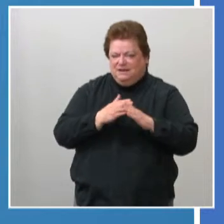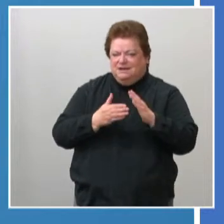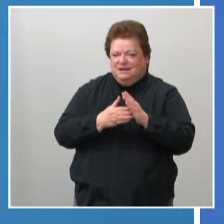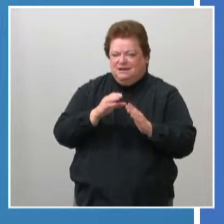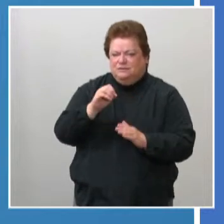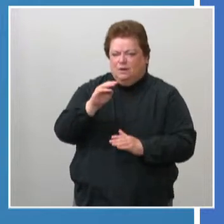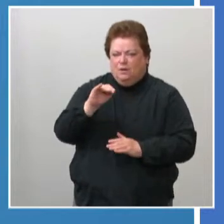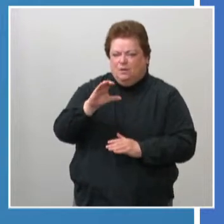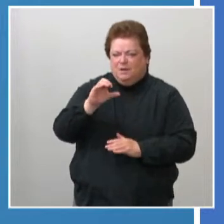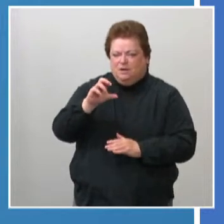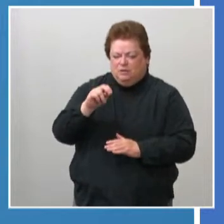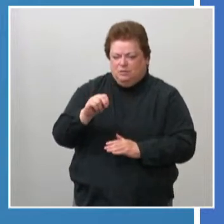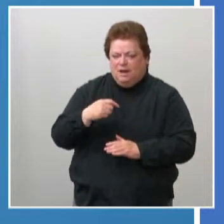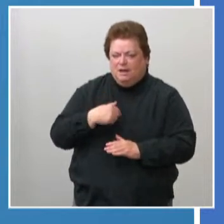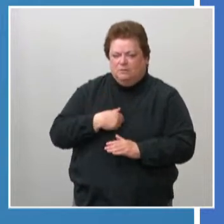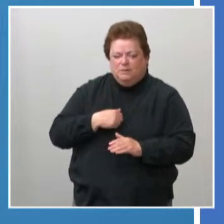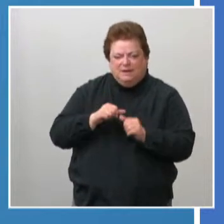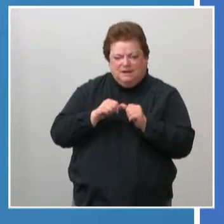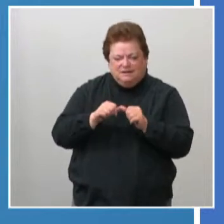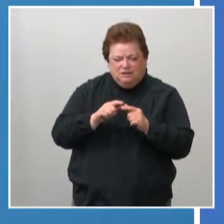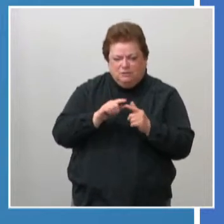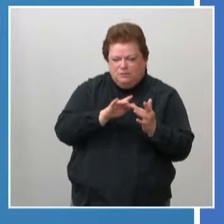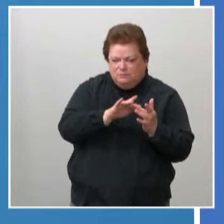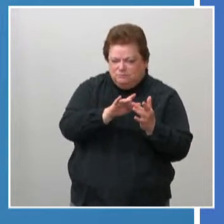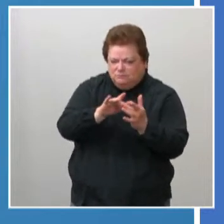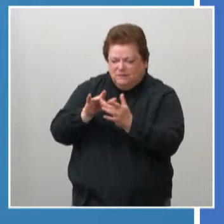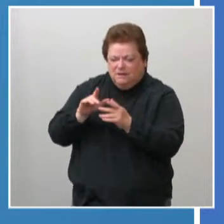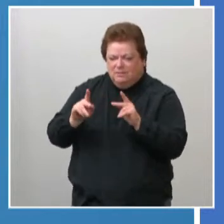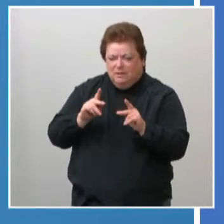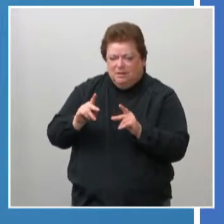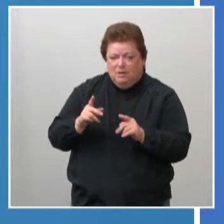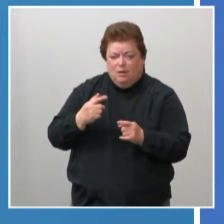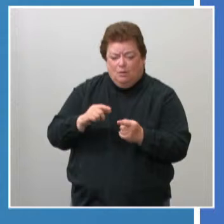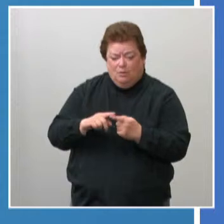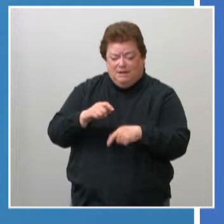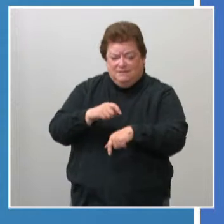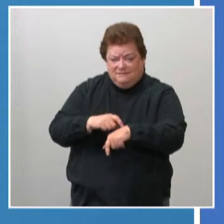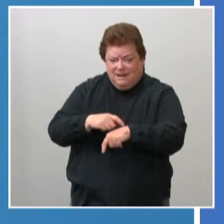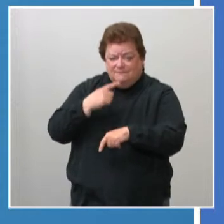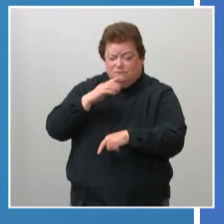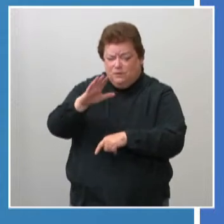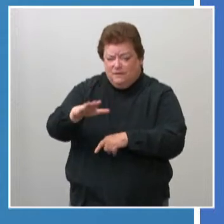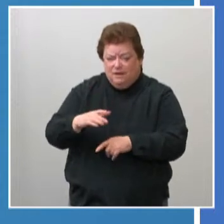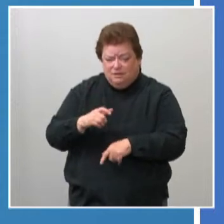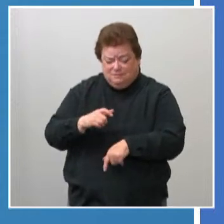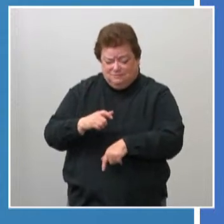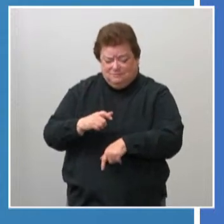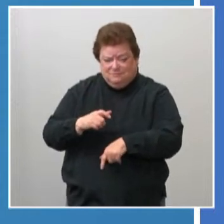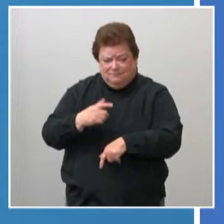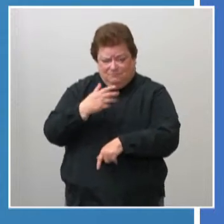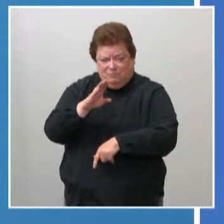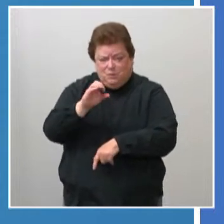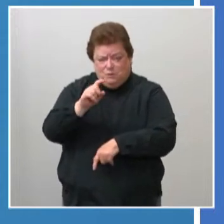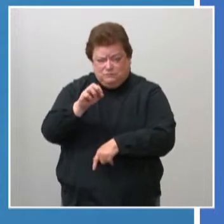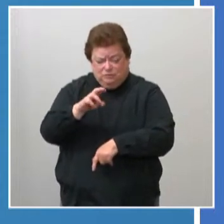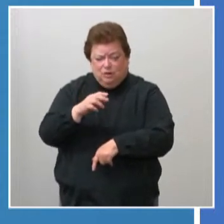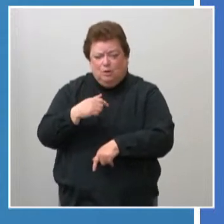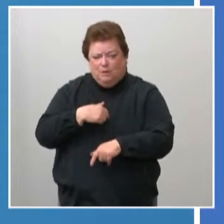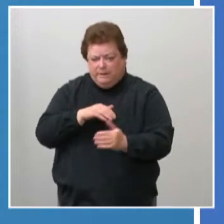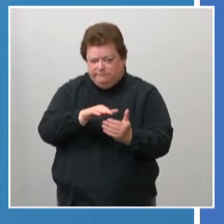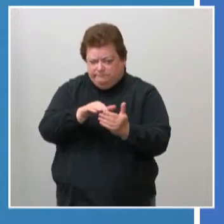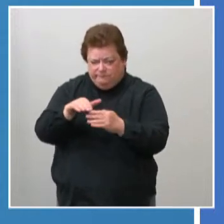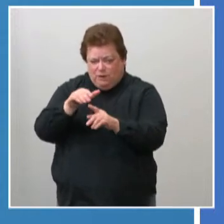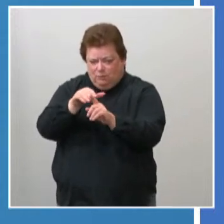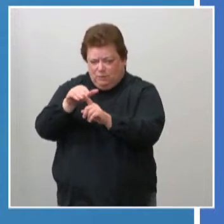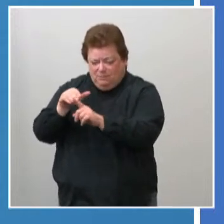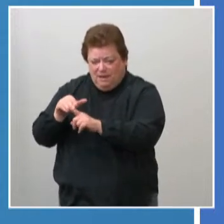We continue to reach out to residents with a reminder when it's time for their booster. If you're due for that booster dose, please get